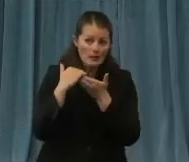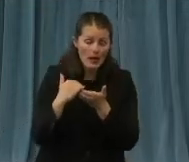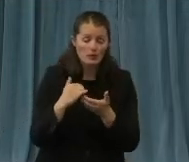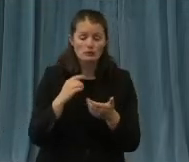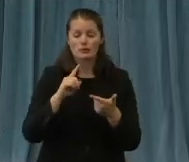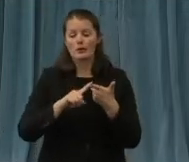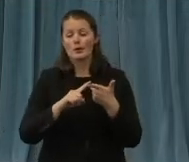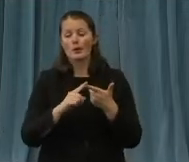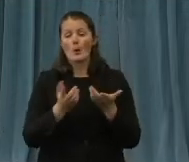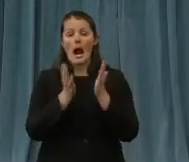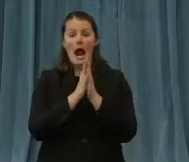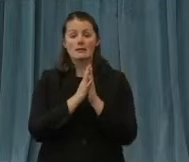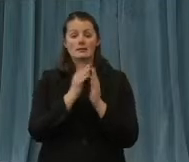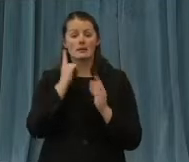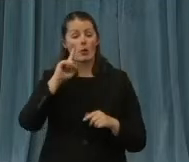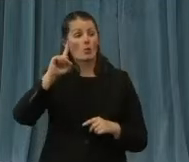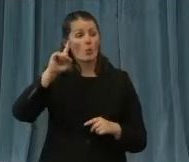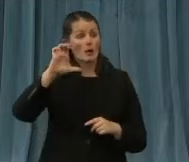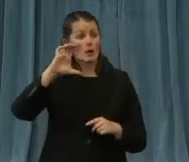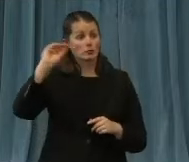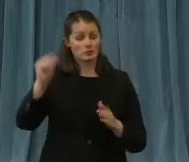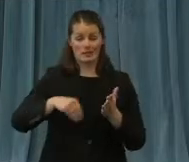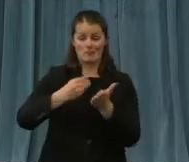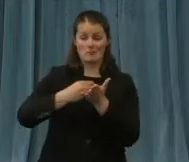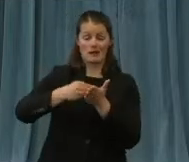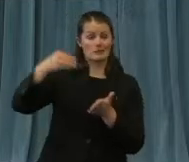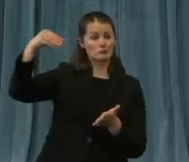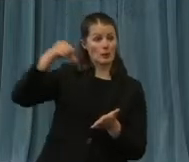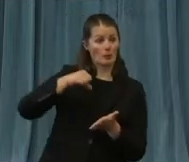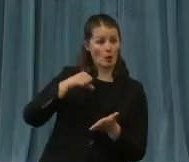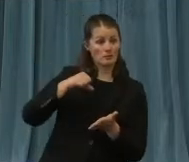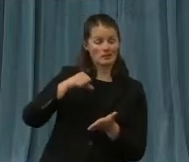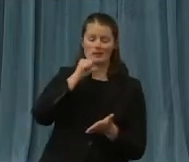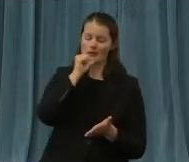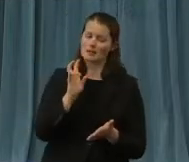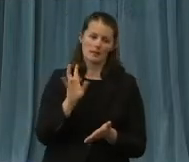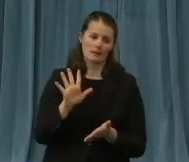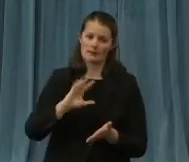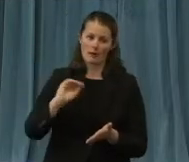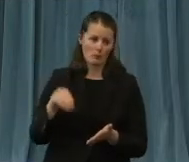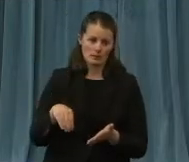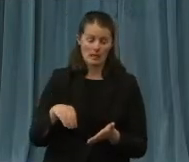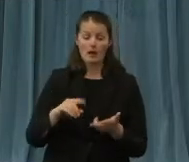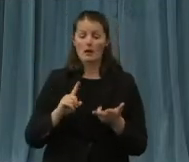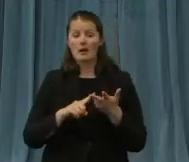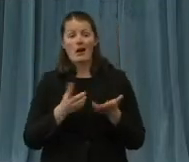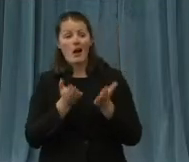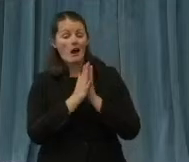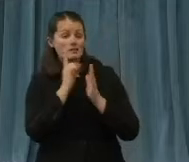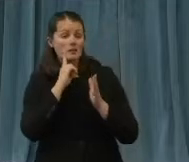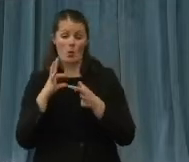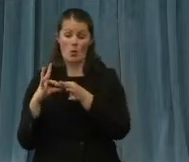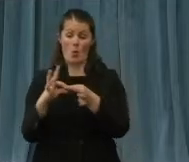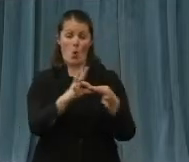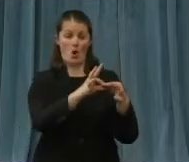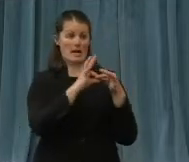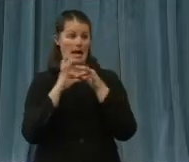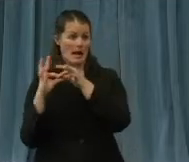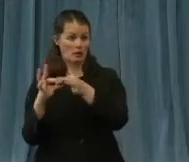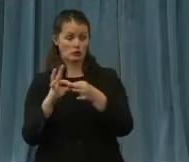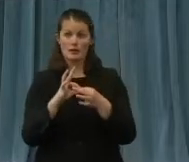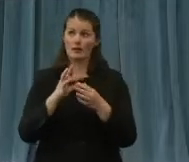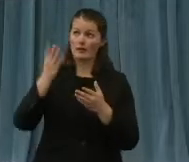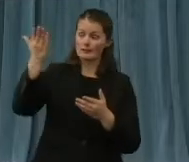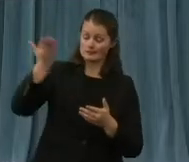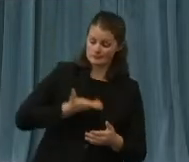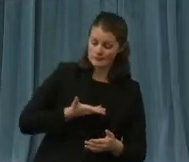at 100% as opposed to 75%. We're asking for more coordination in terms of supplies and PPEs and